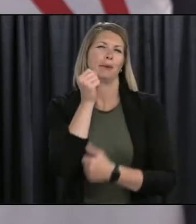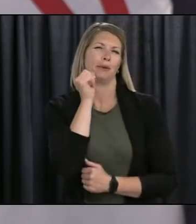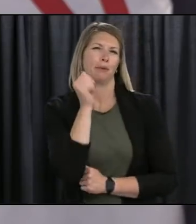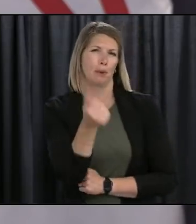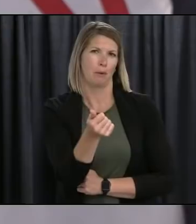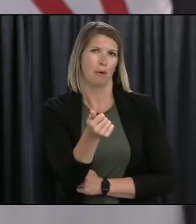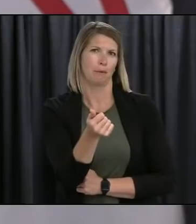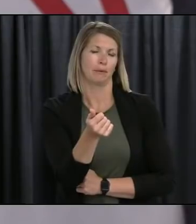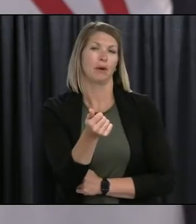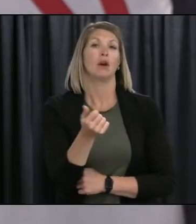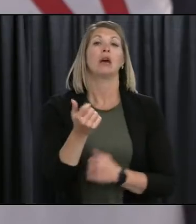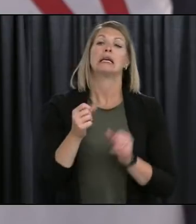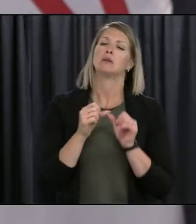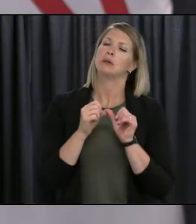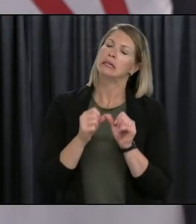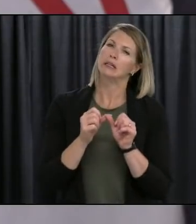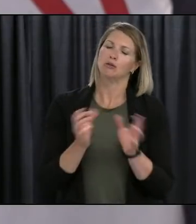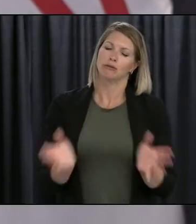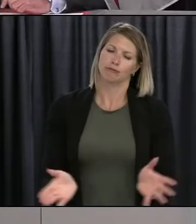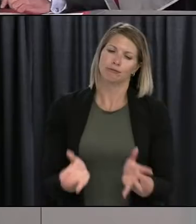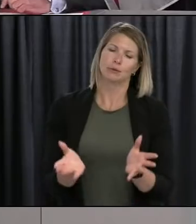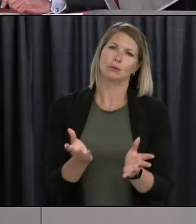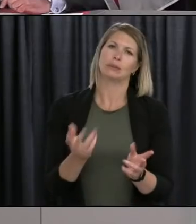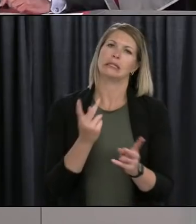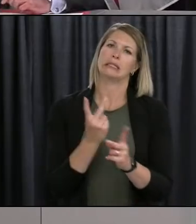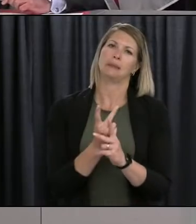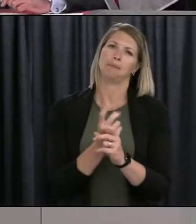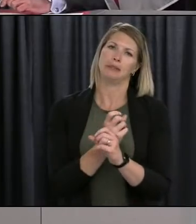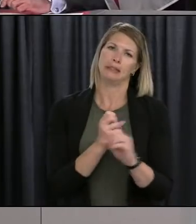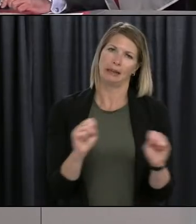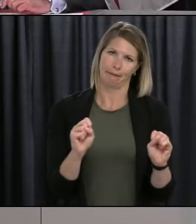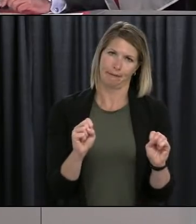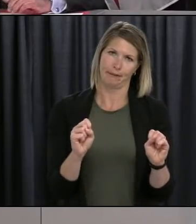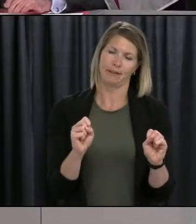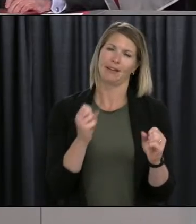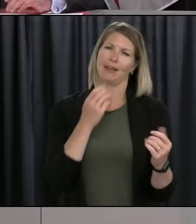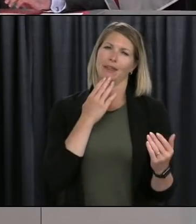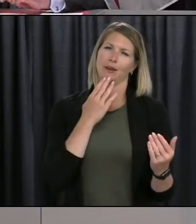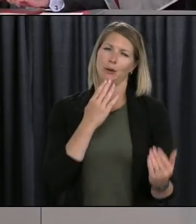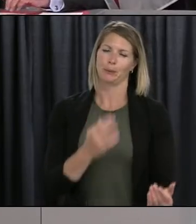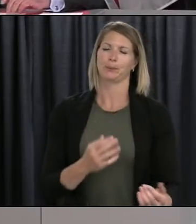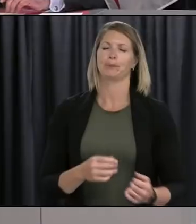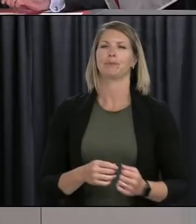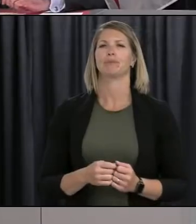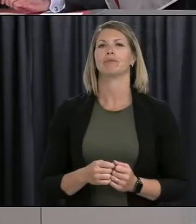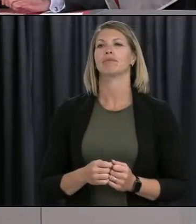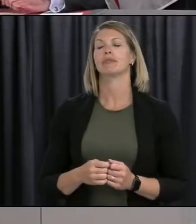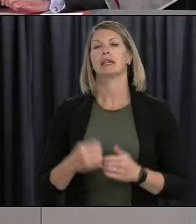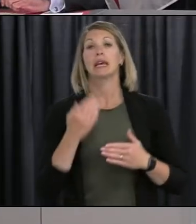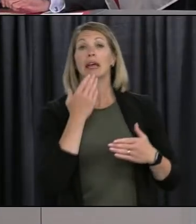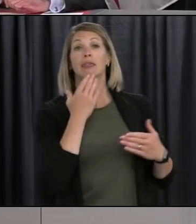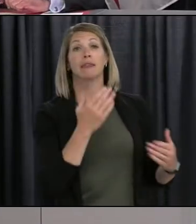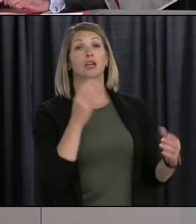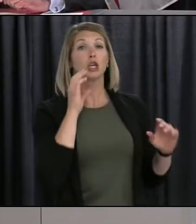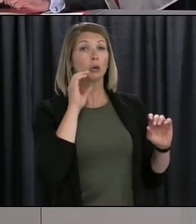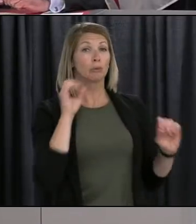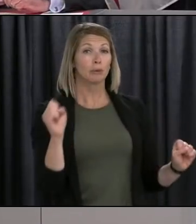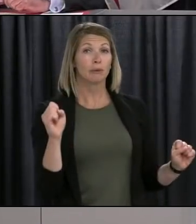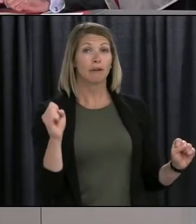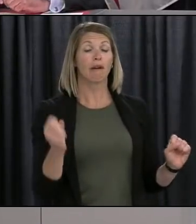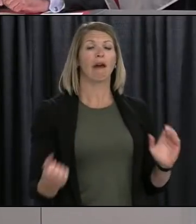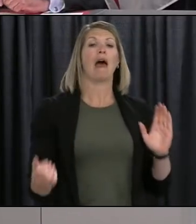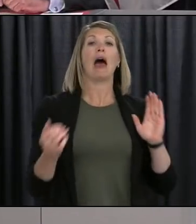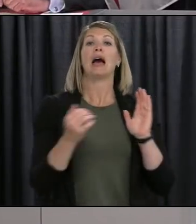everyone. So I now pass it over to Minister Hagee for his comments. Thank you very much, Premier. And again, no